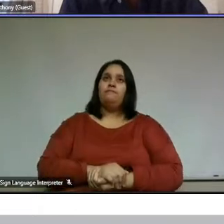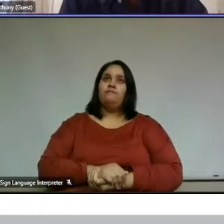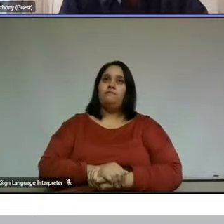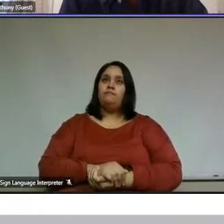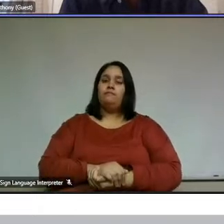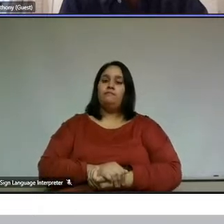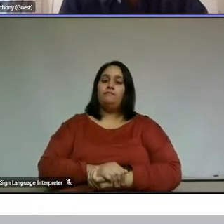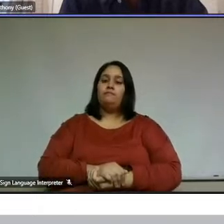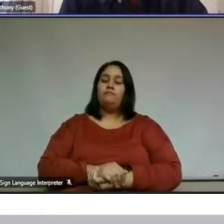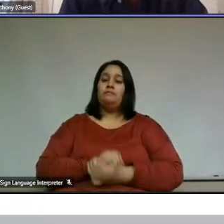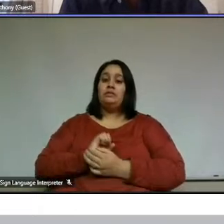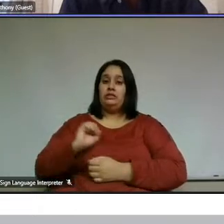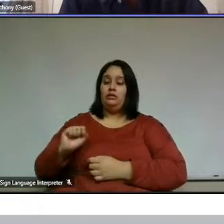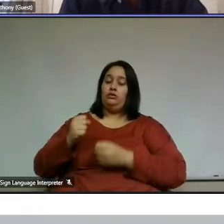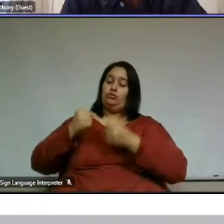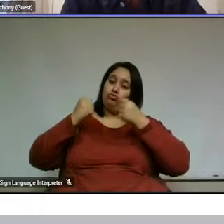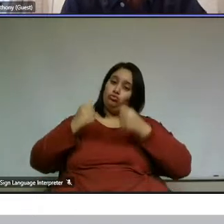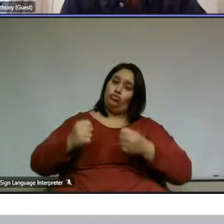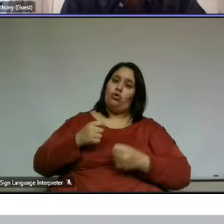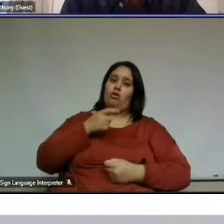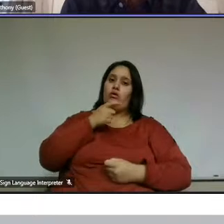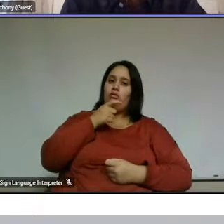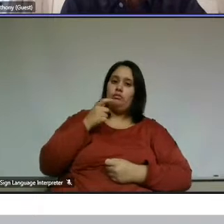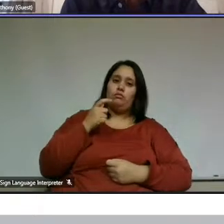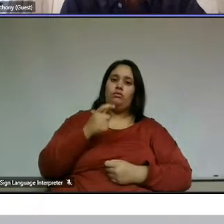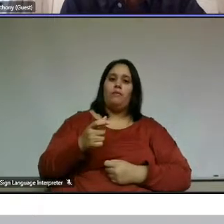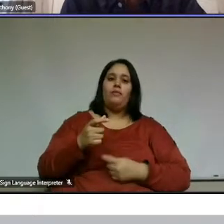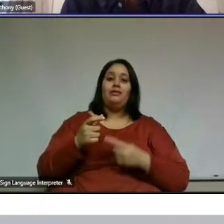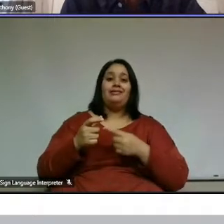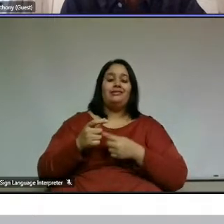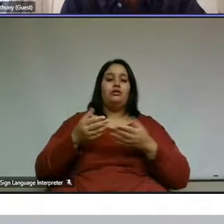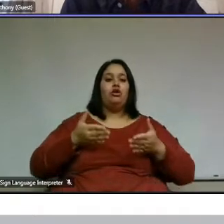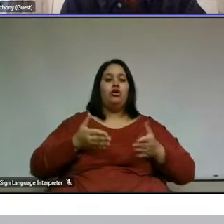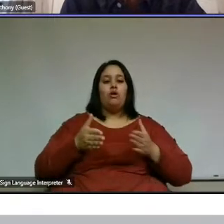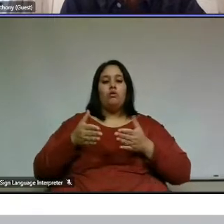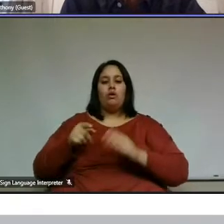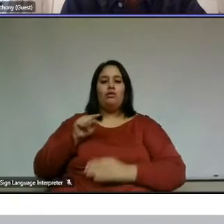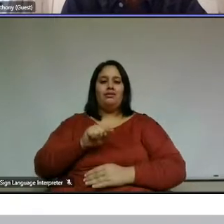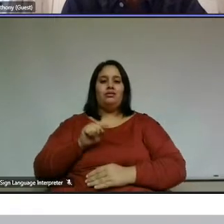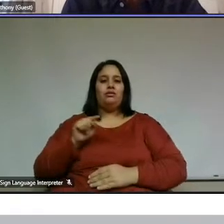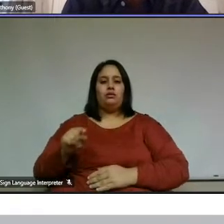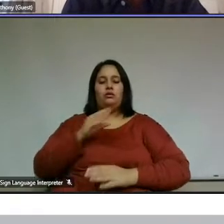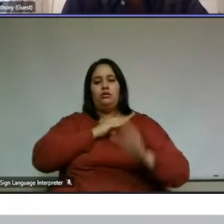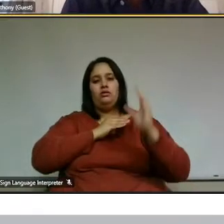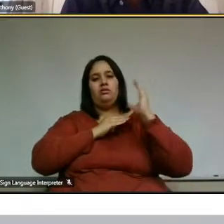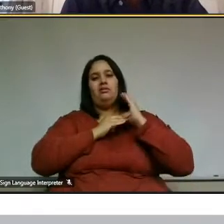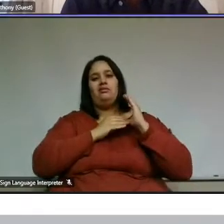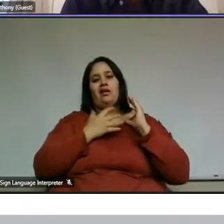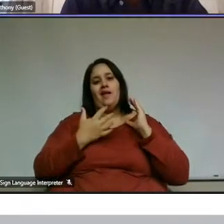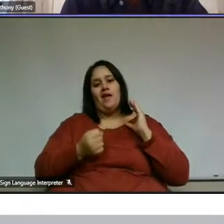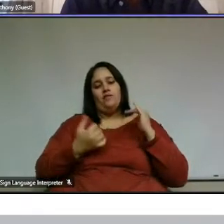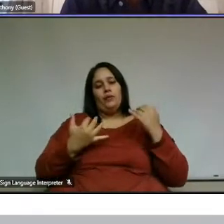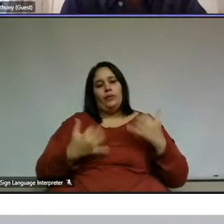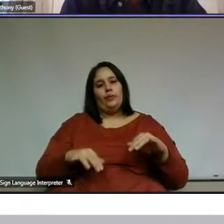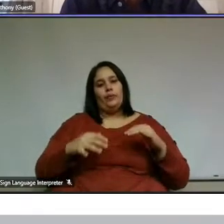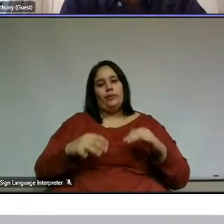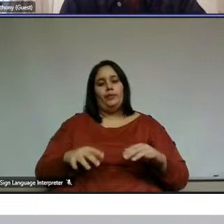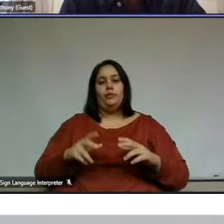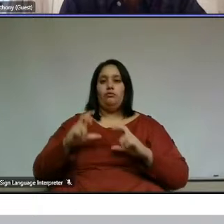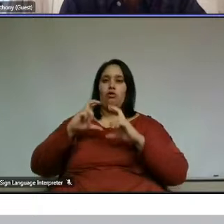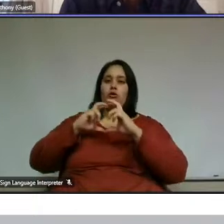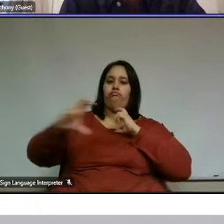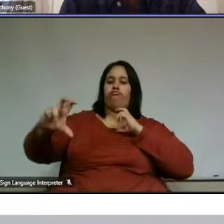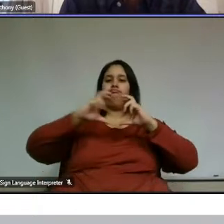feels quite strongly about, and that is that the roads are having to take the burden of freight that used to be carried